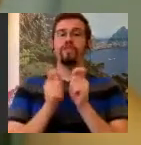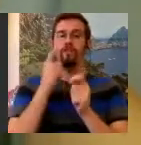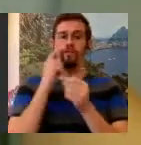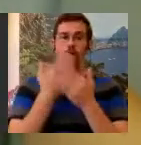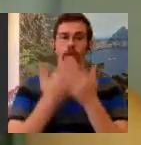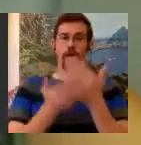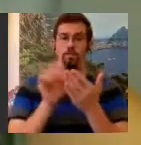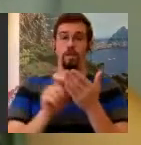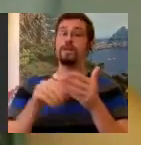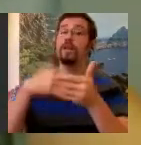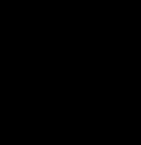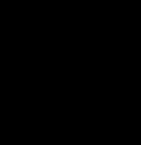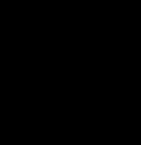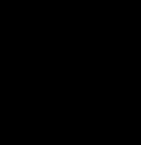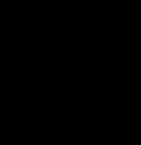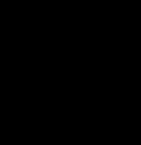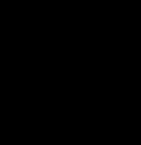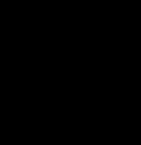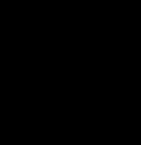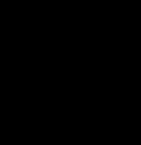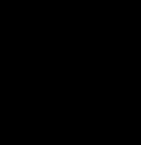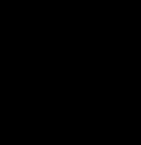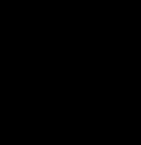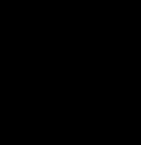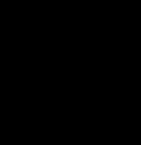Next slide.